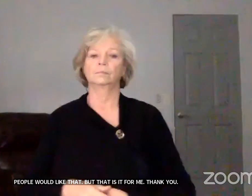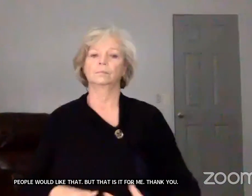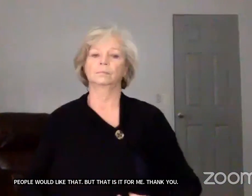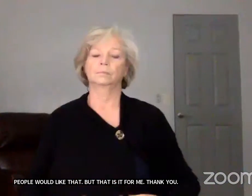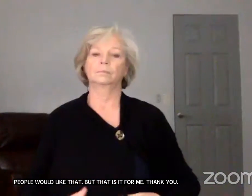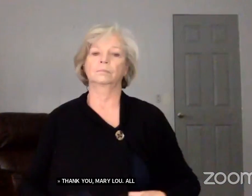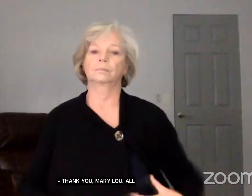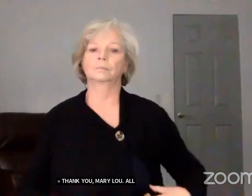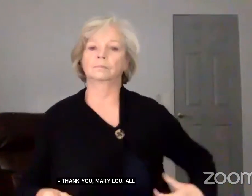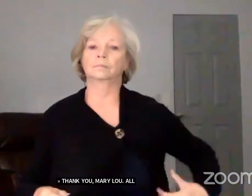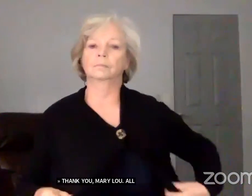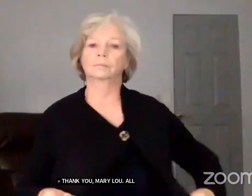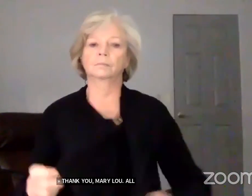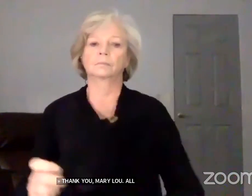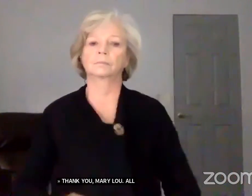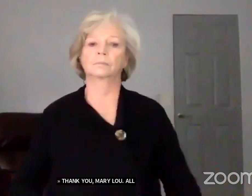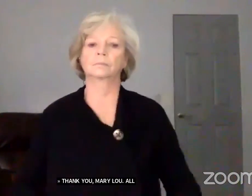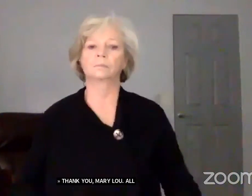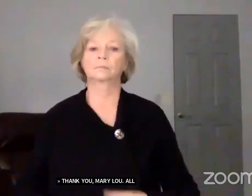Any last